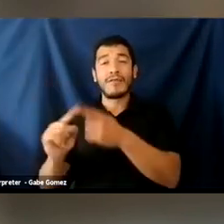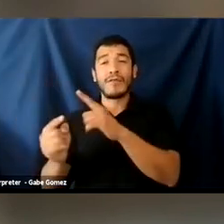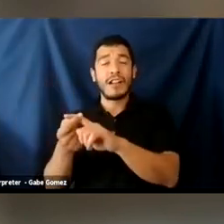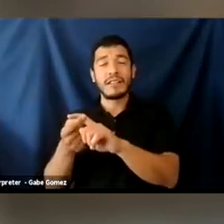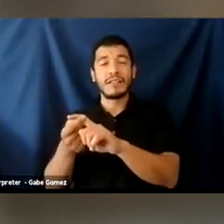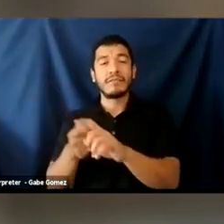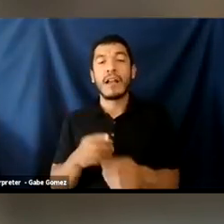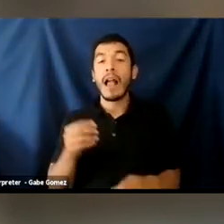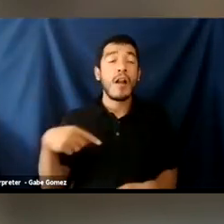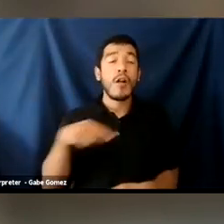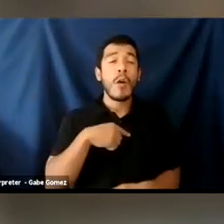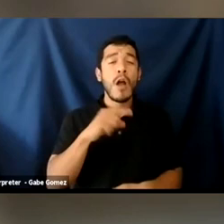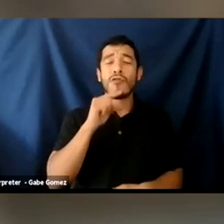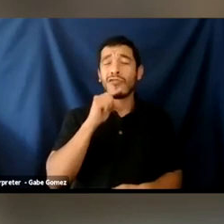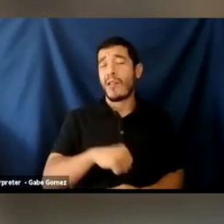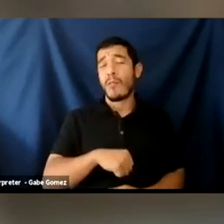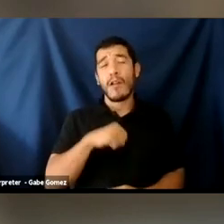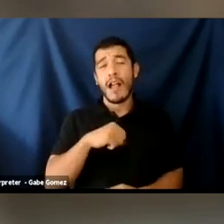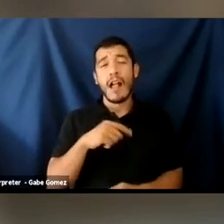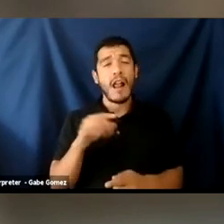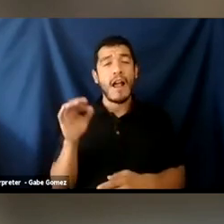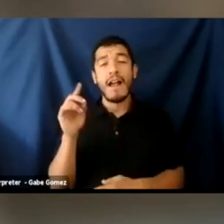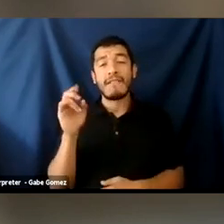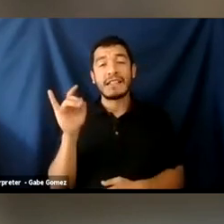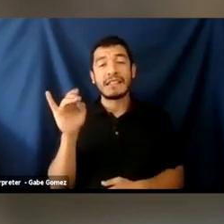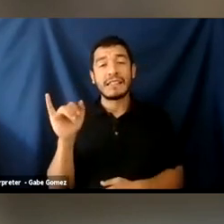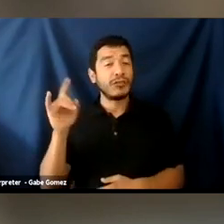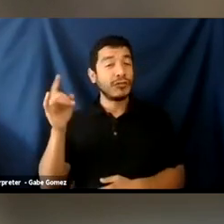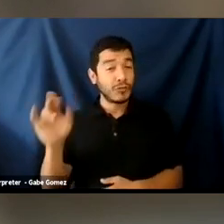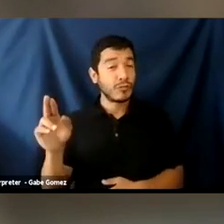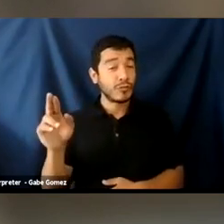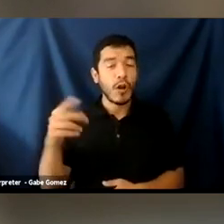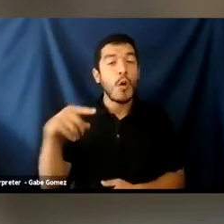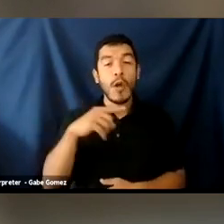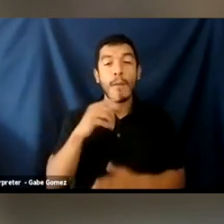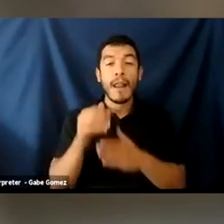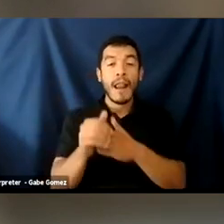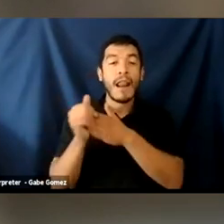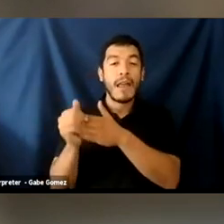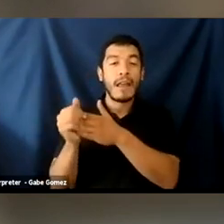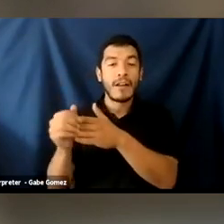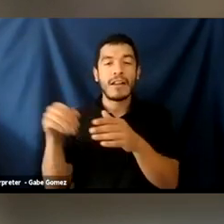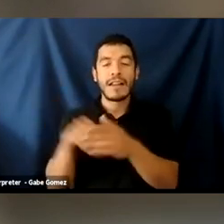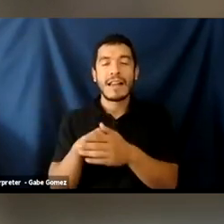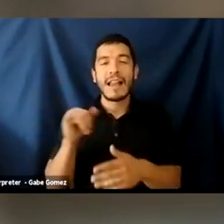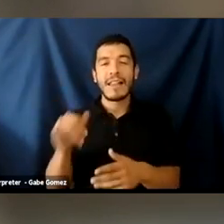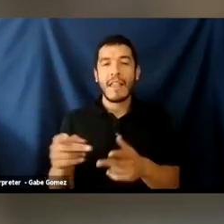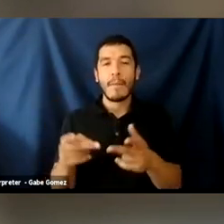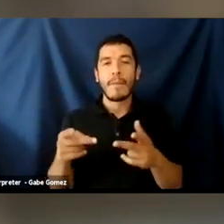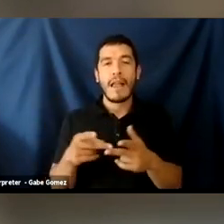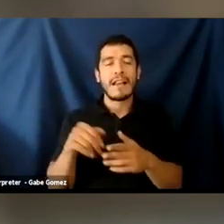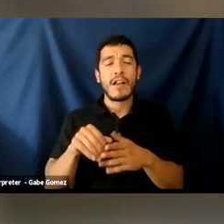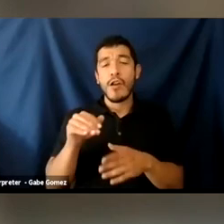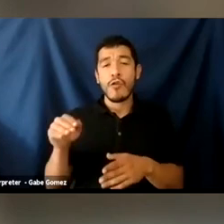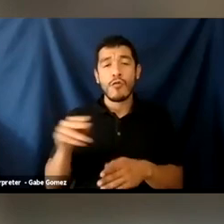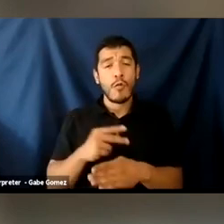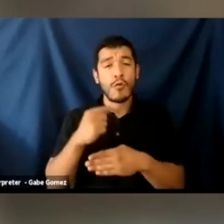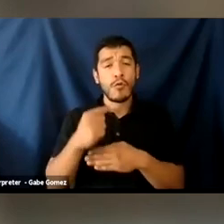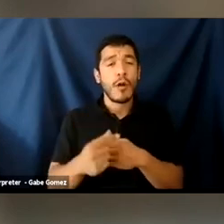And I'm really proud of Disney Junior. We've been the leader in this space in children's